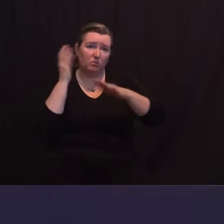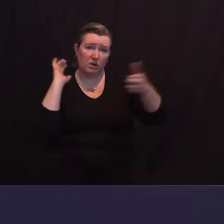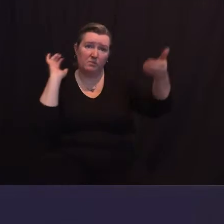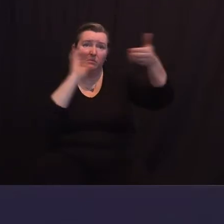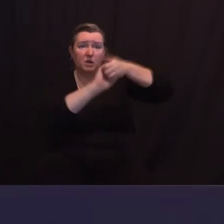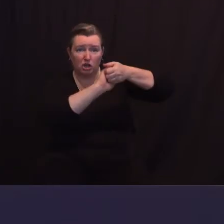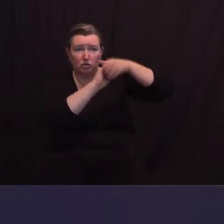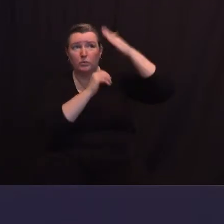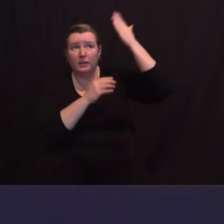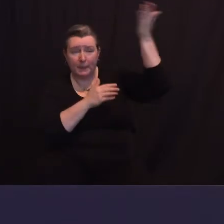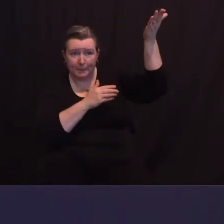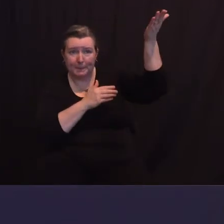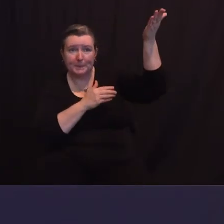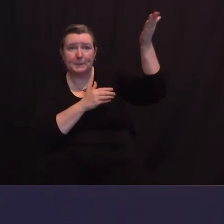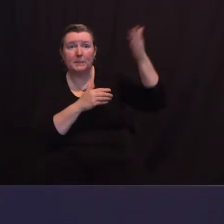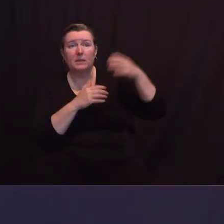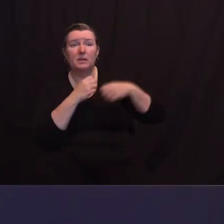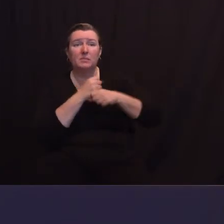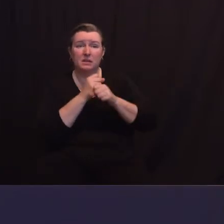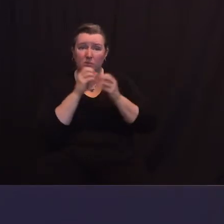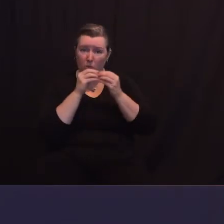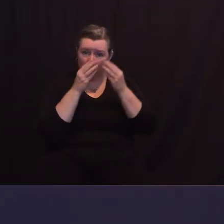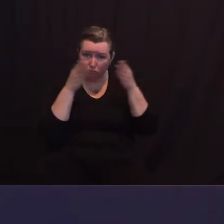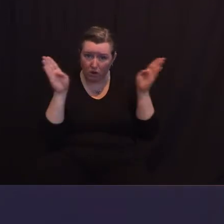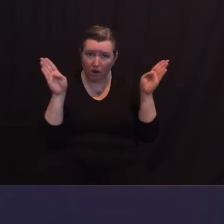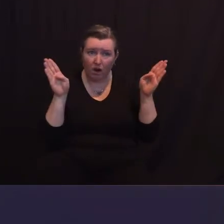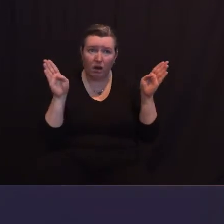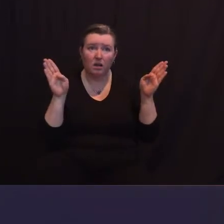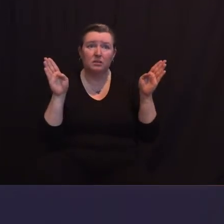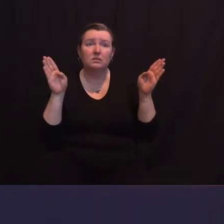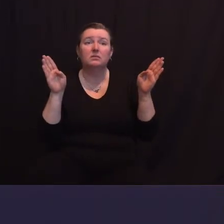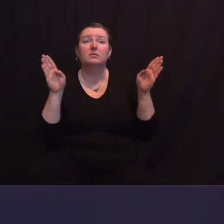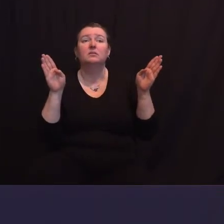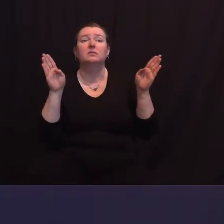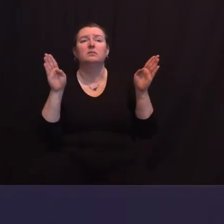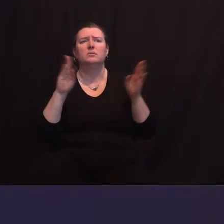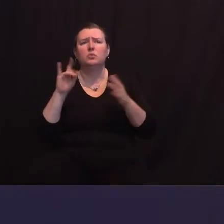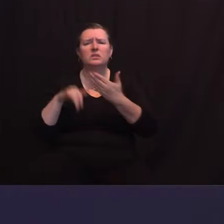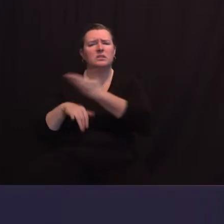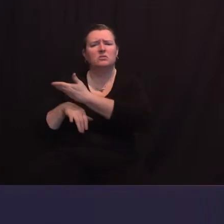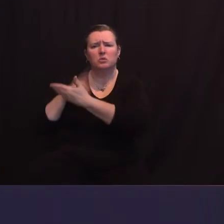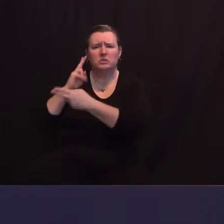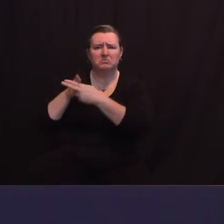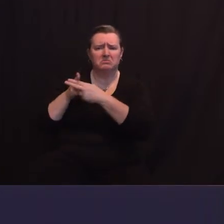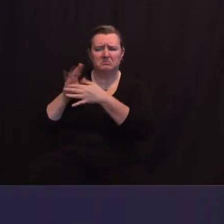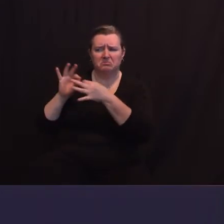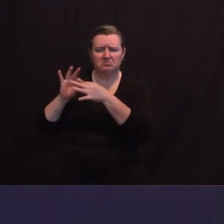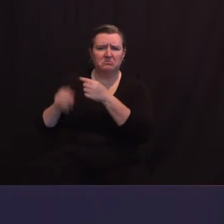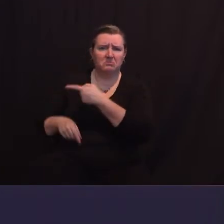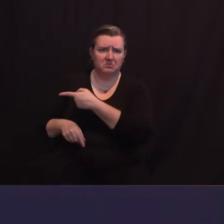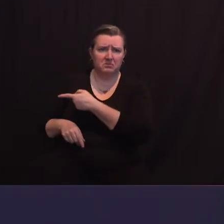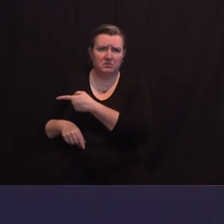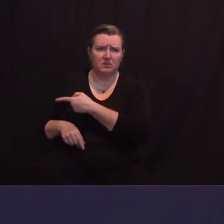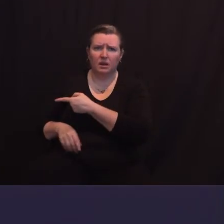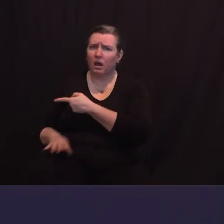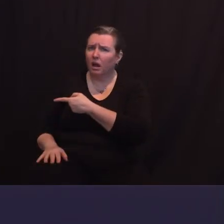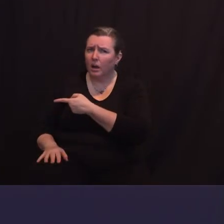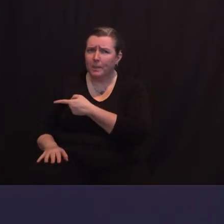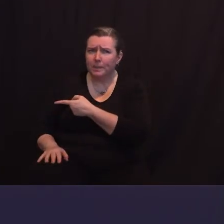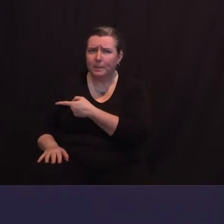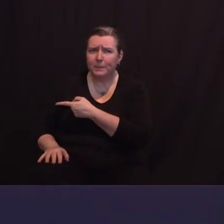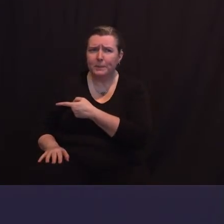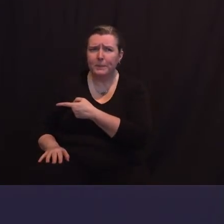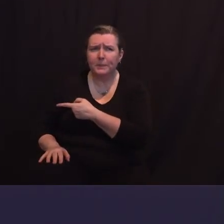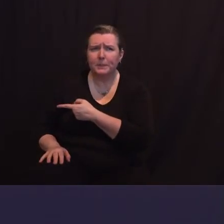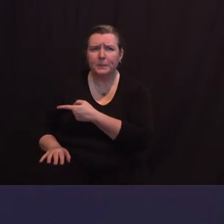FEMA or our own two legs. Judy can talk about that. Vans, I think you're thinking in the next 3 weeks, we've got the